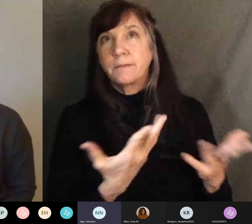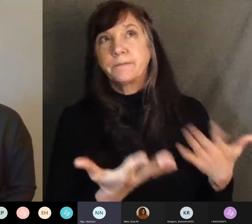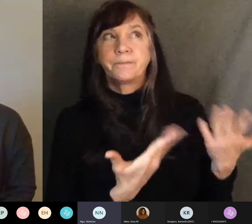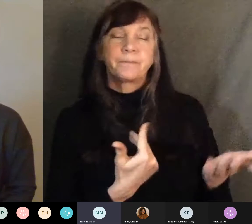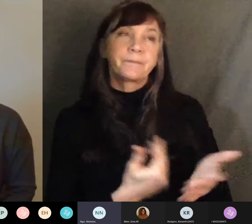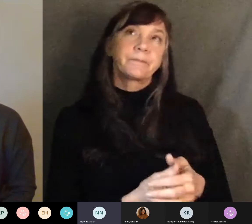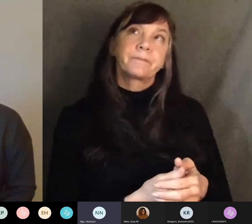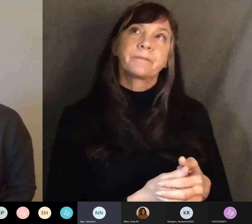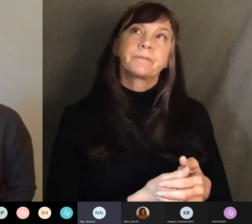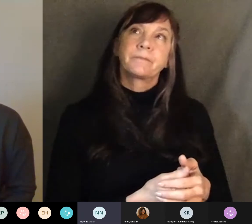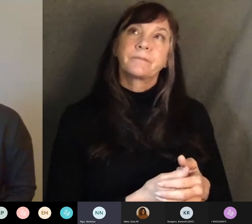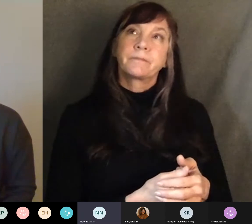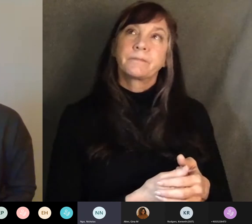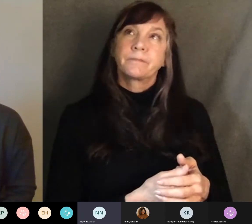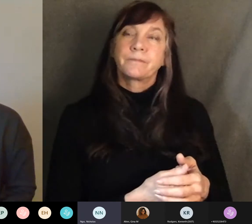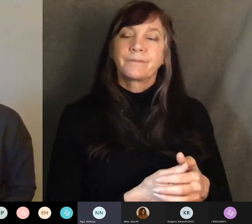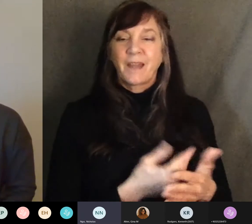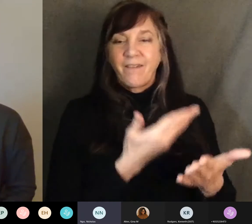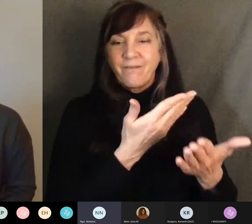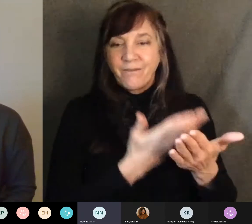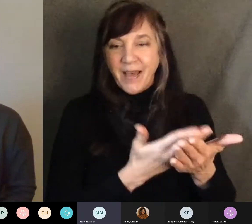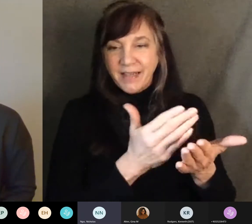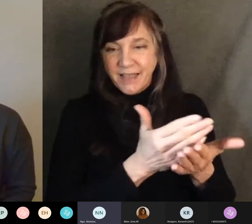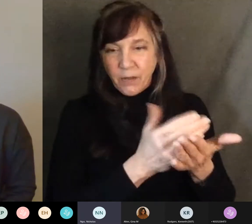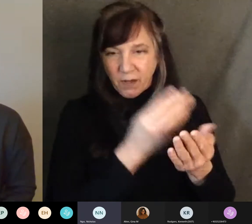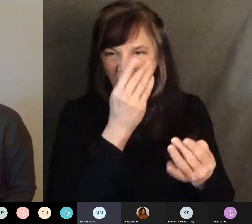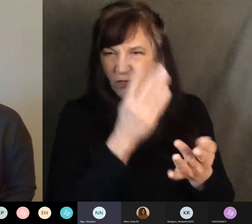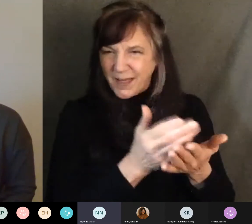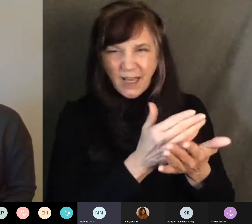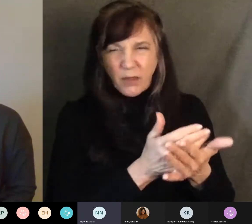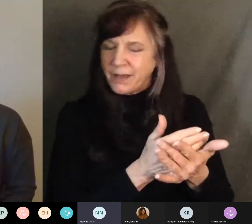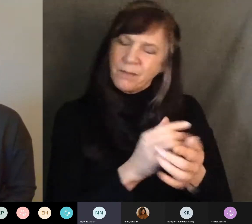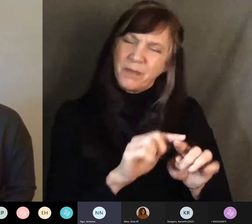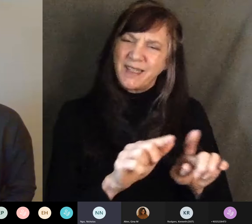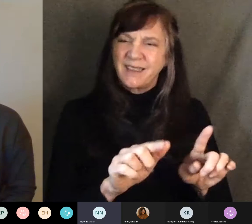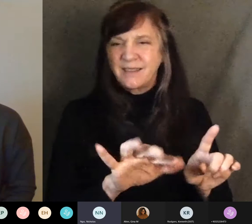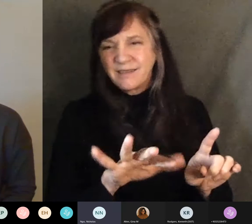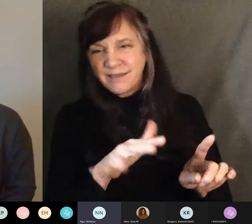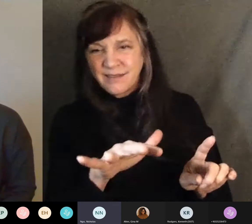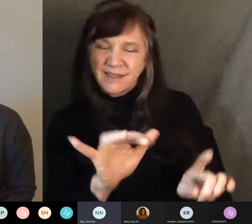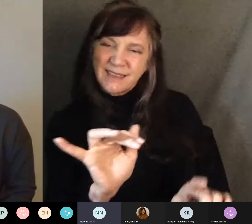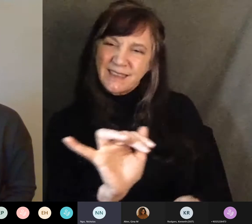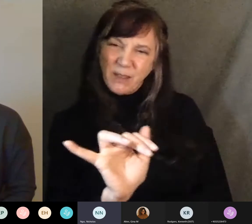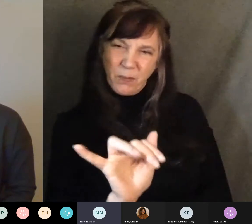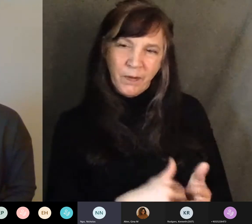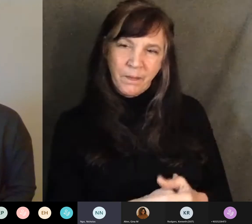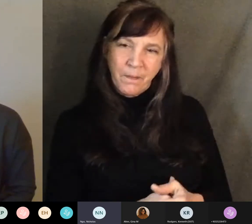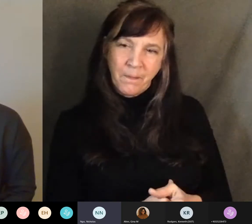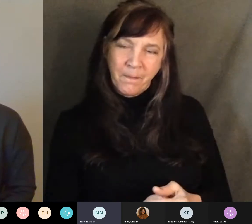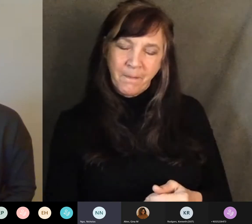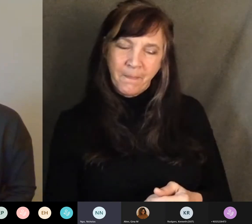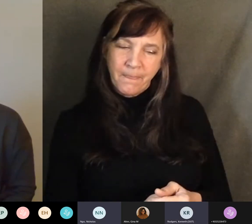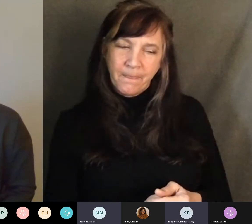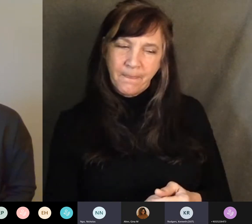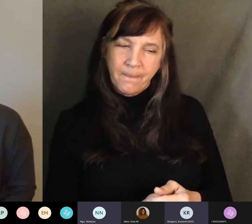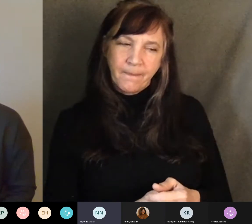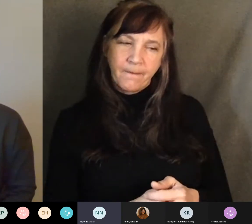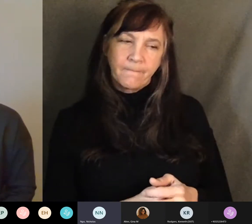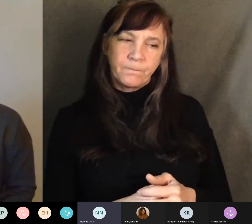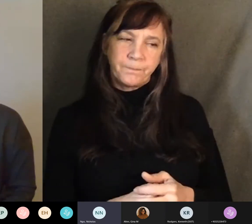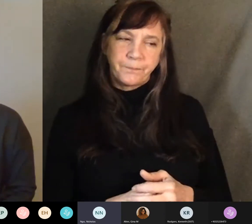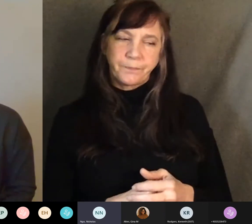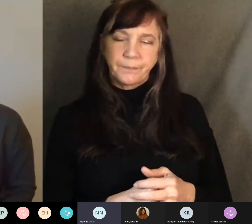I don't want to say fact gathering or information gathering process, but it's going to be closely related to that, where there is a